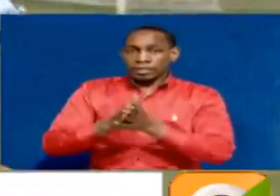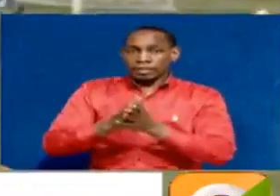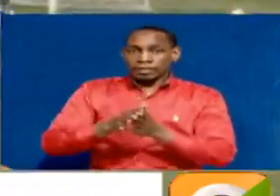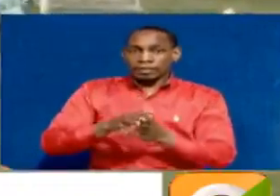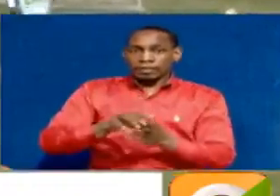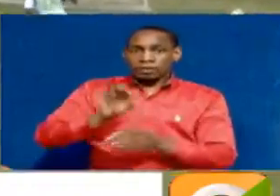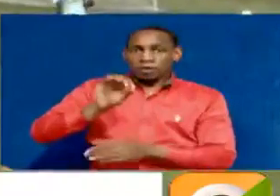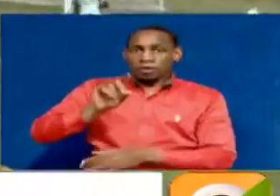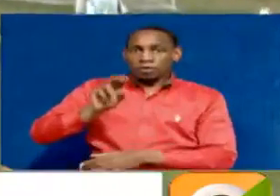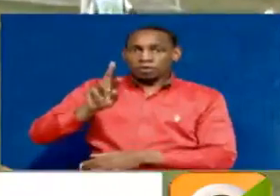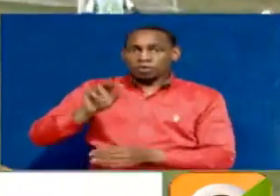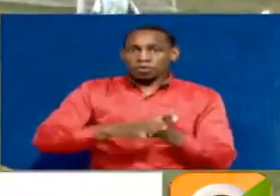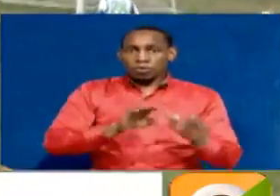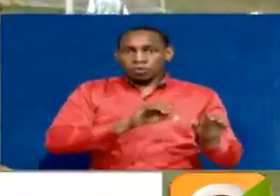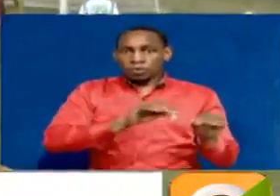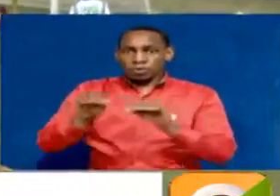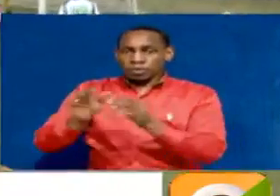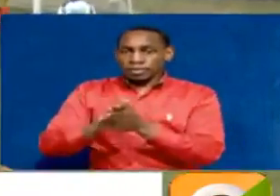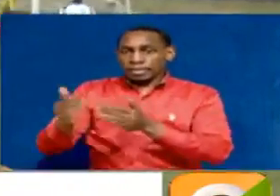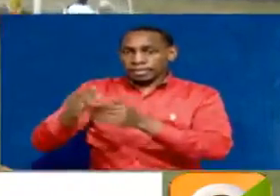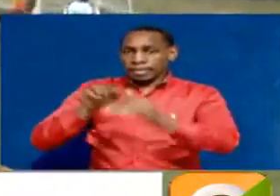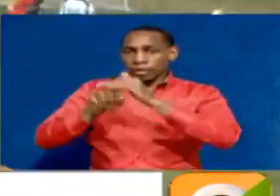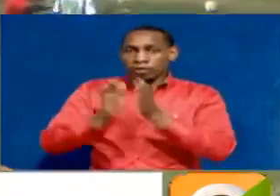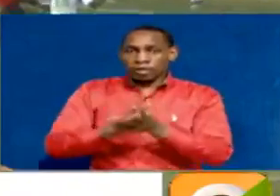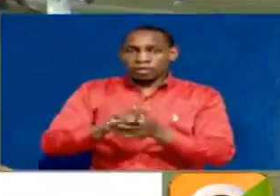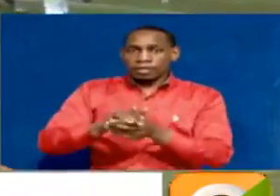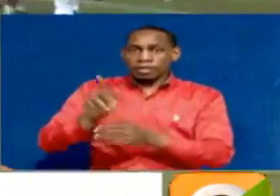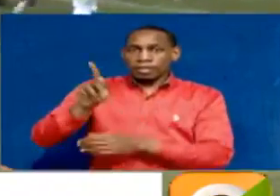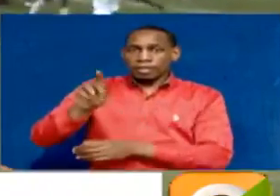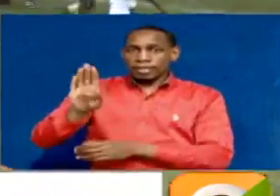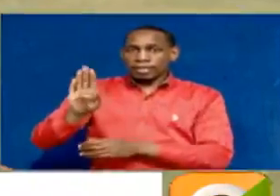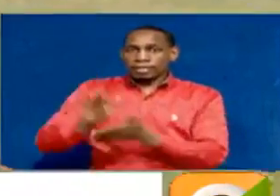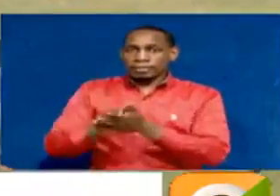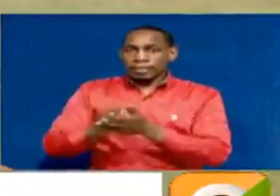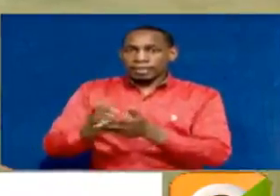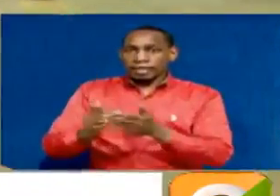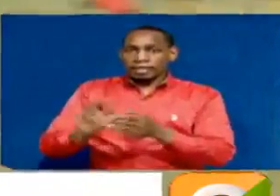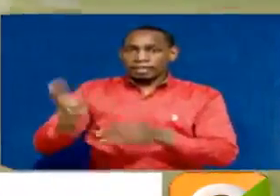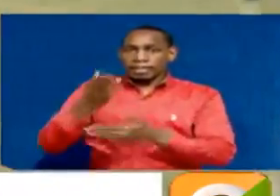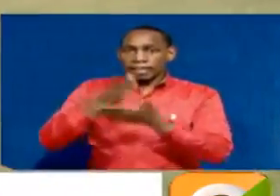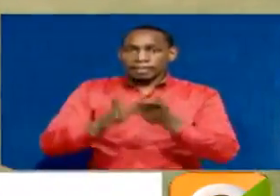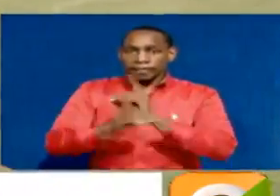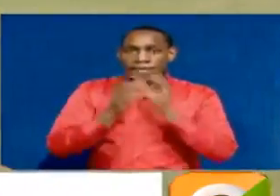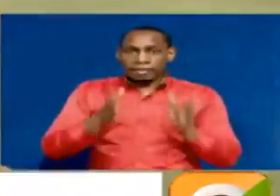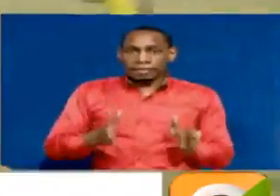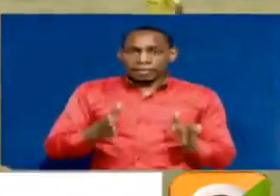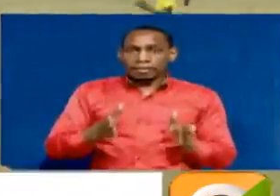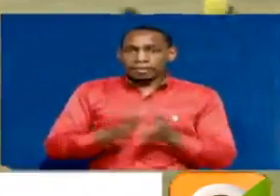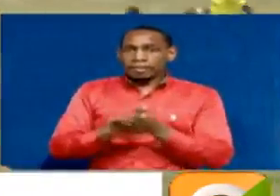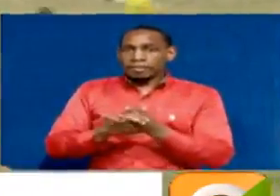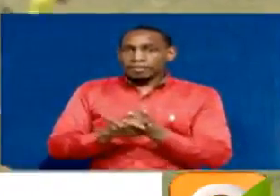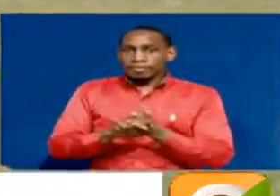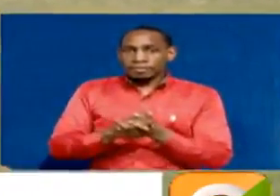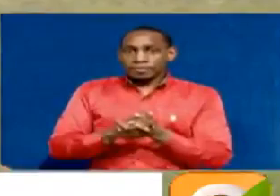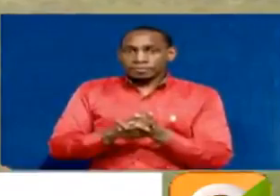Michael Odor cross from close range. The Bankers were back at it after halftime. The Sharks defender Kualchul fouling